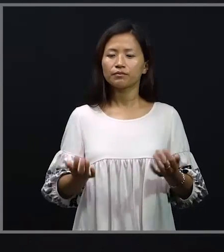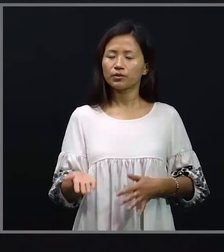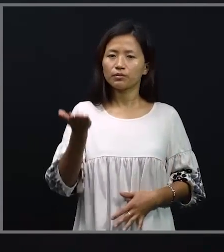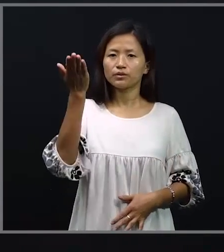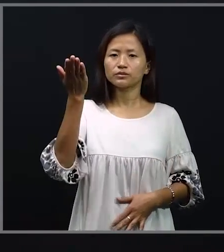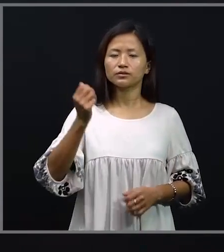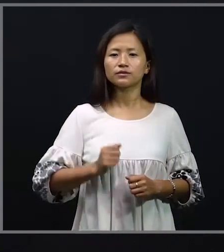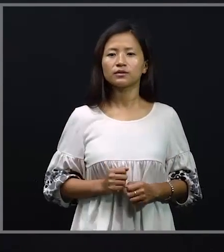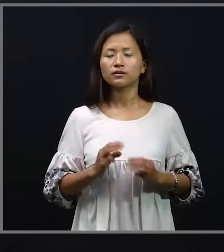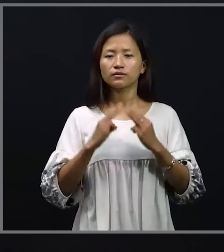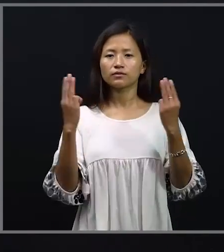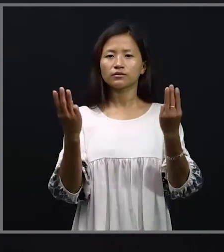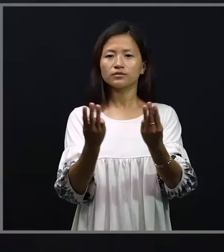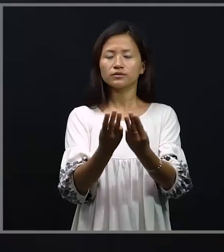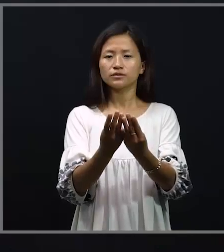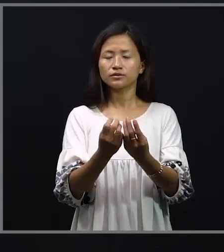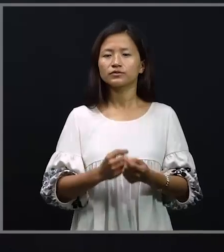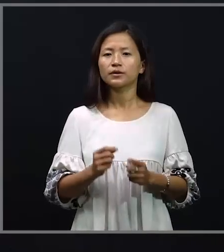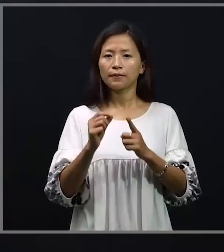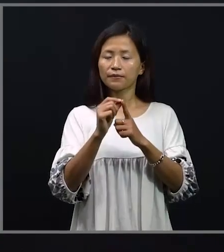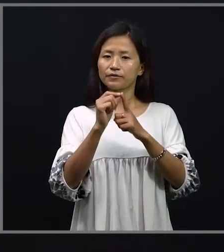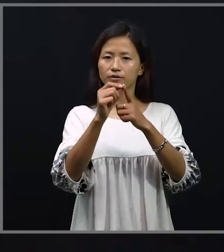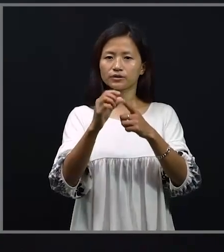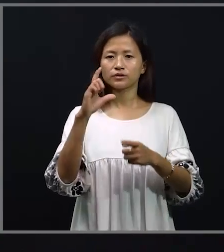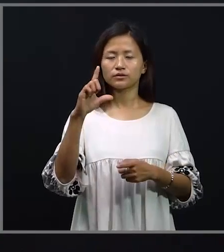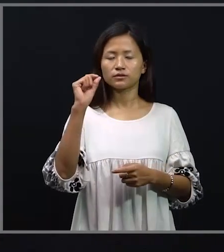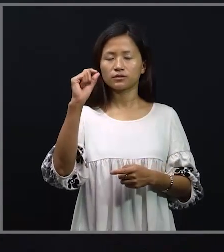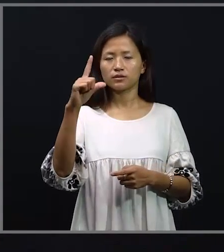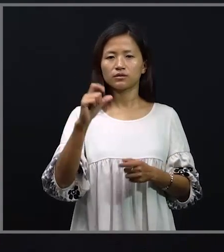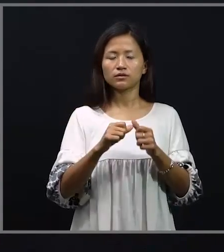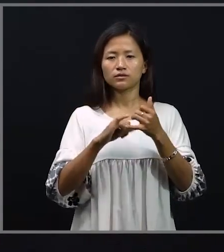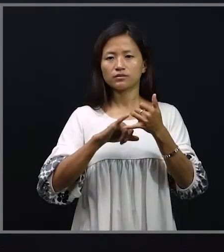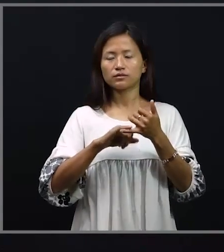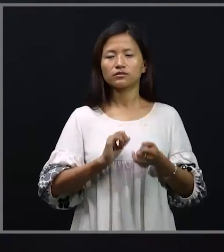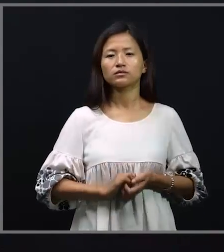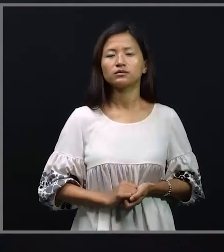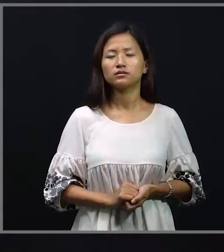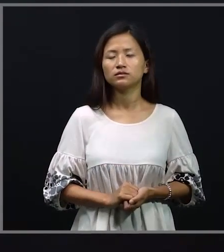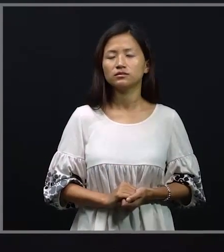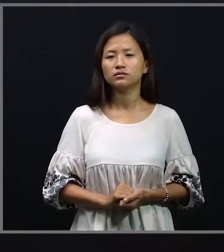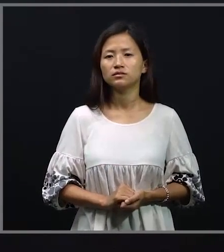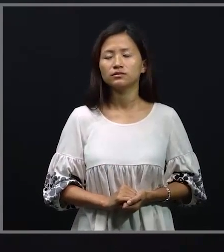promote the welfare of the privileged class.